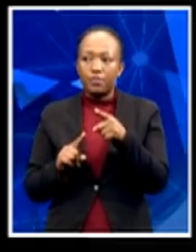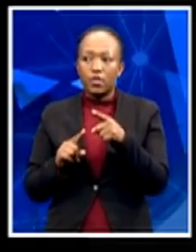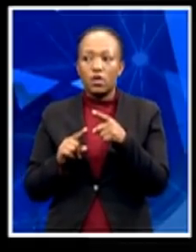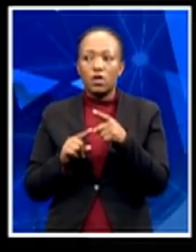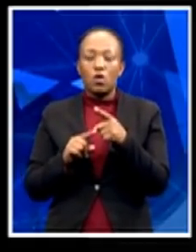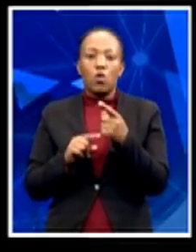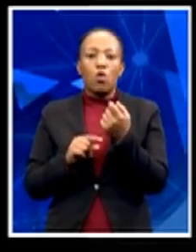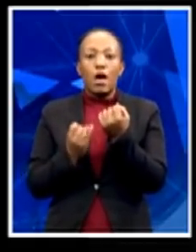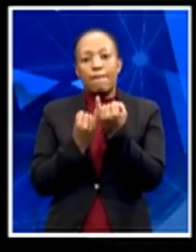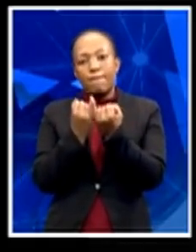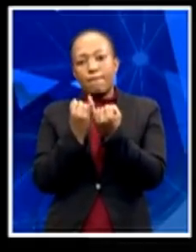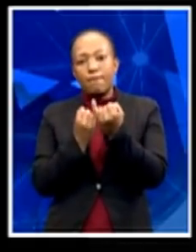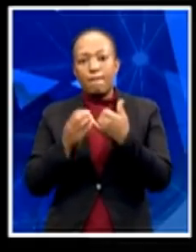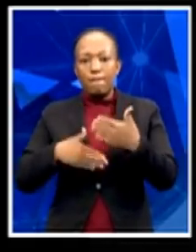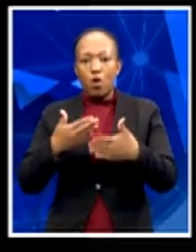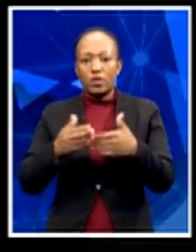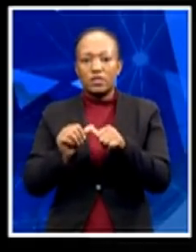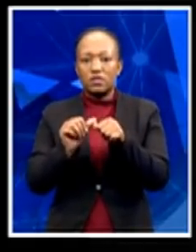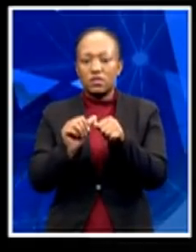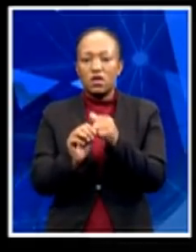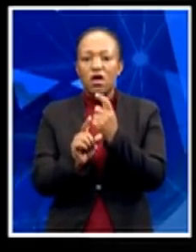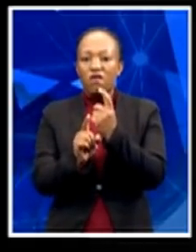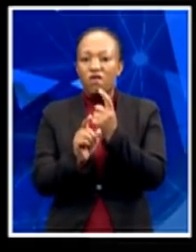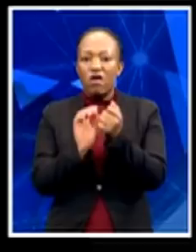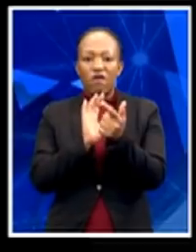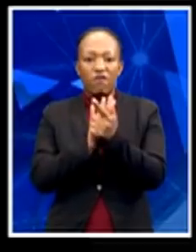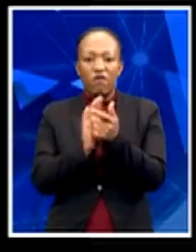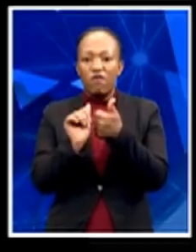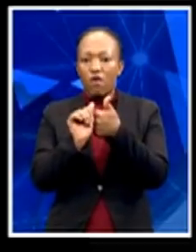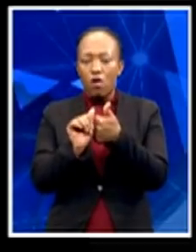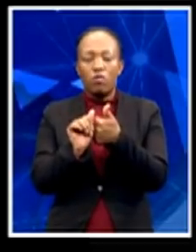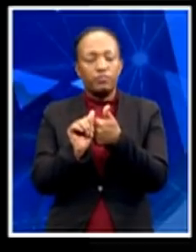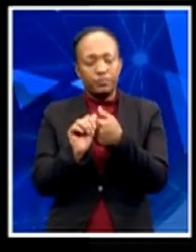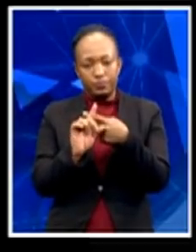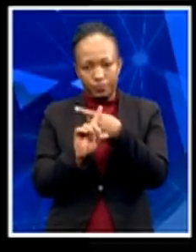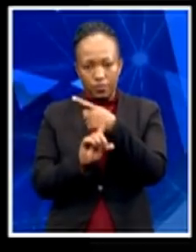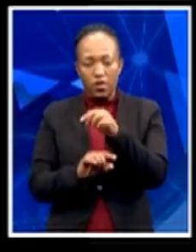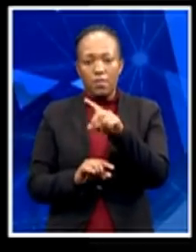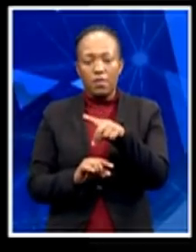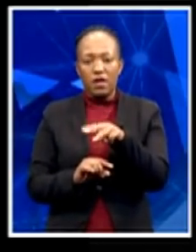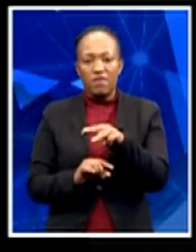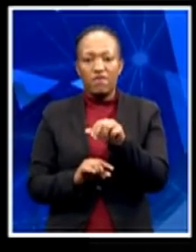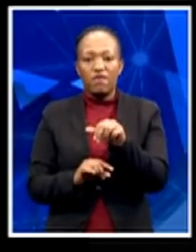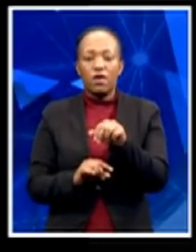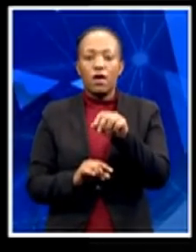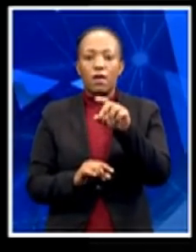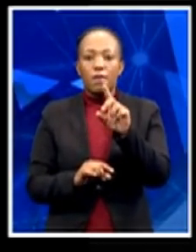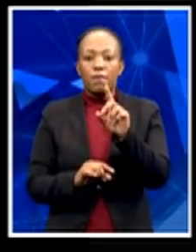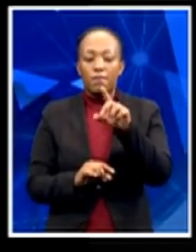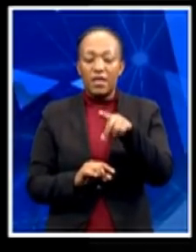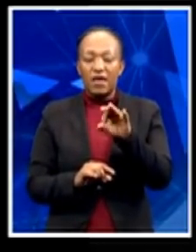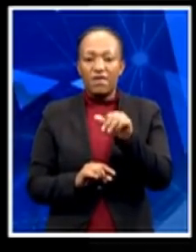in contravention of the PFMA, that the process of appointing Digital Vibes was irregular. The irregularity findings included,